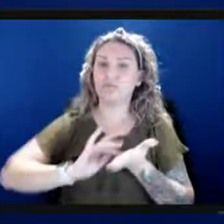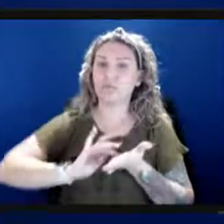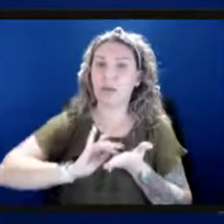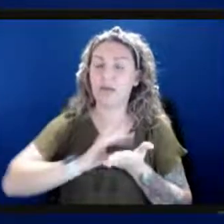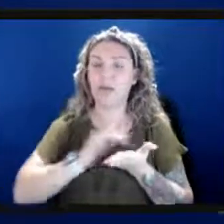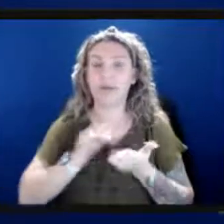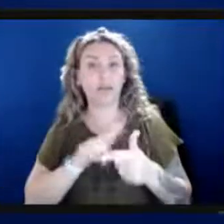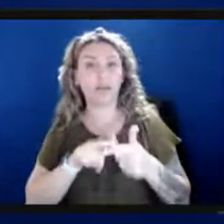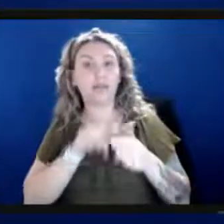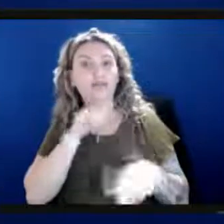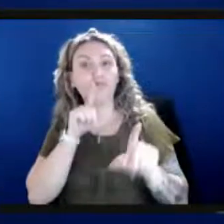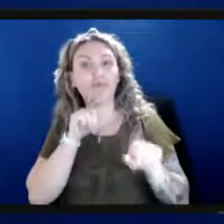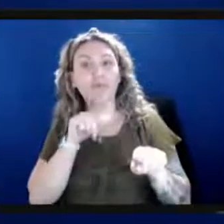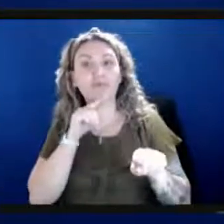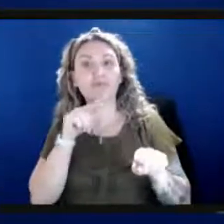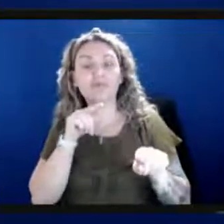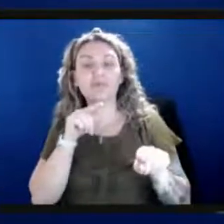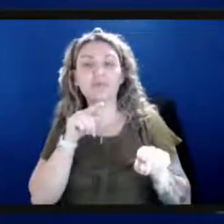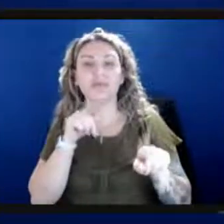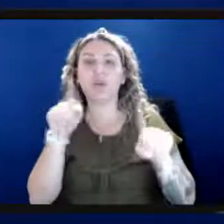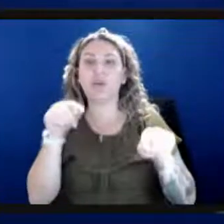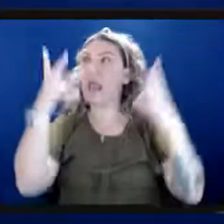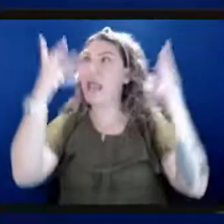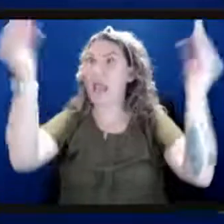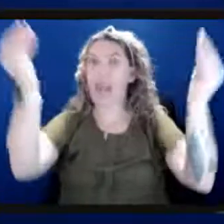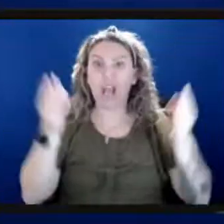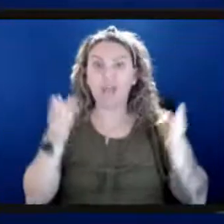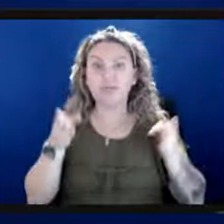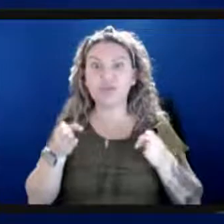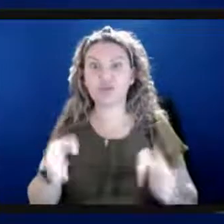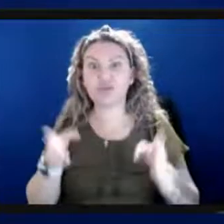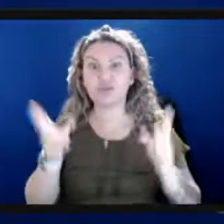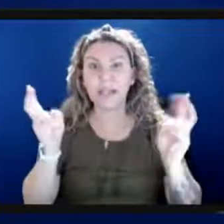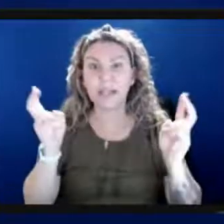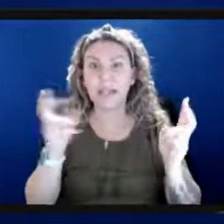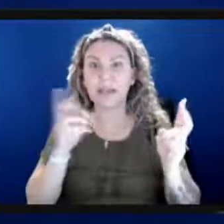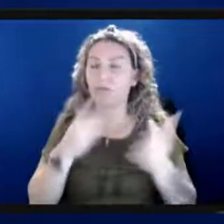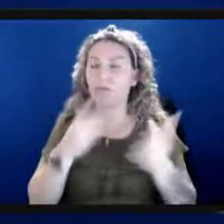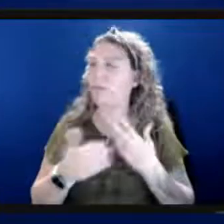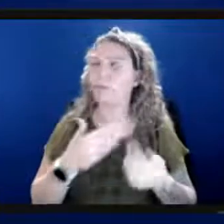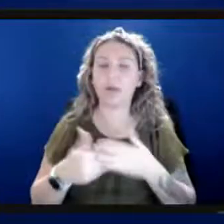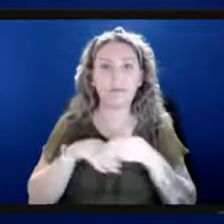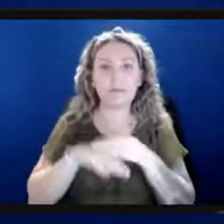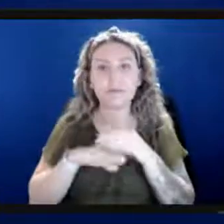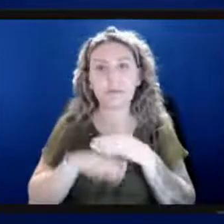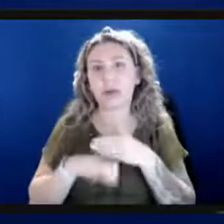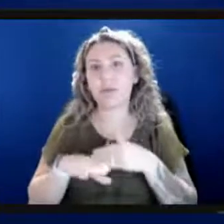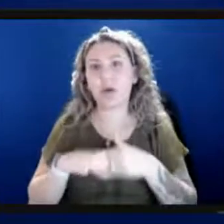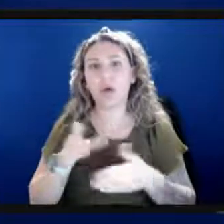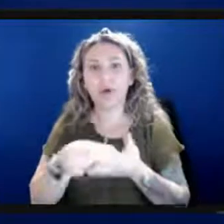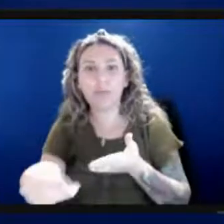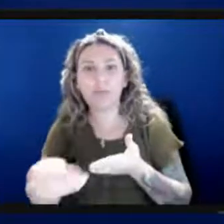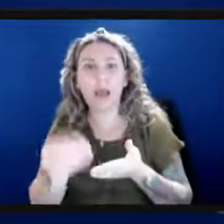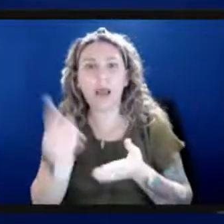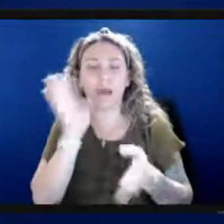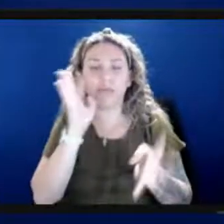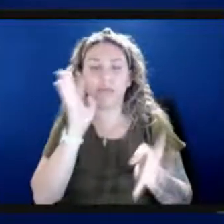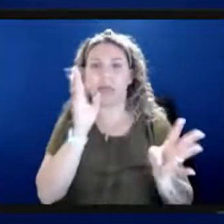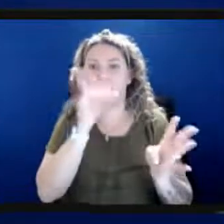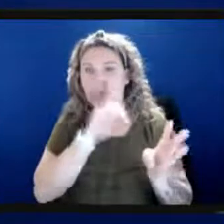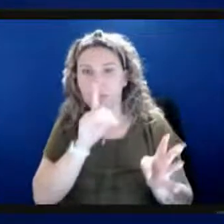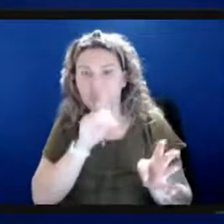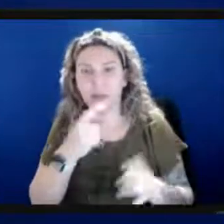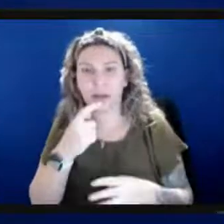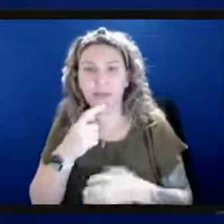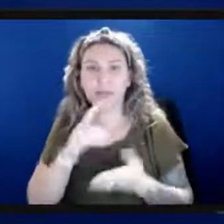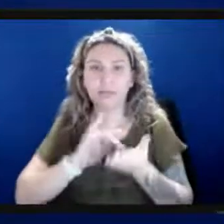up going to the street and getting whatever was available or buying these illicit drugs, and some of them with the M30s. That's when we've